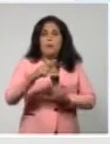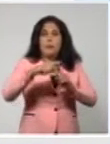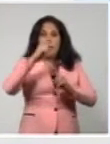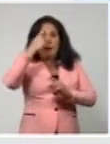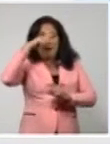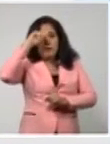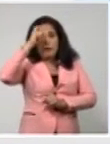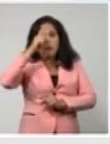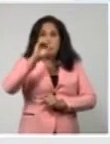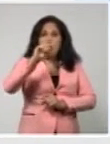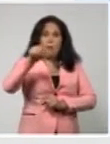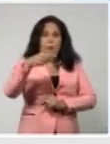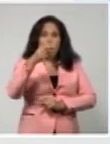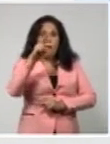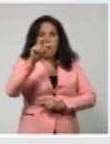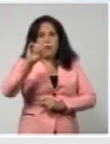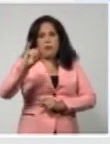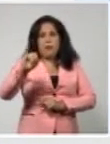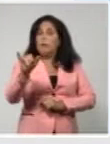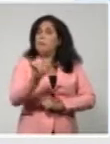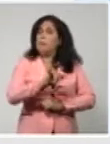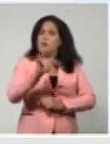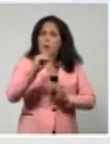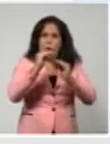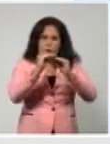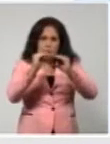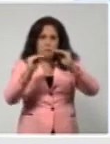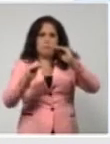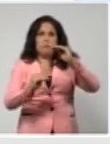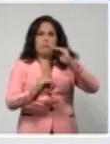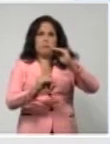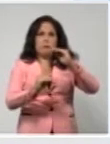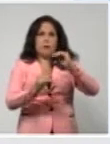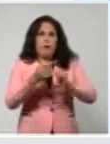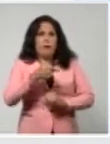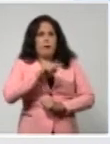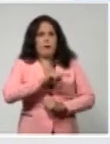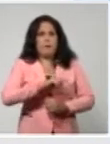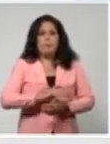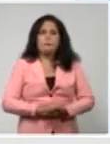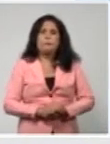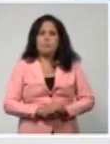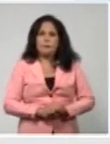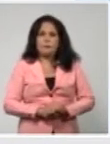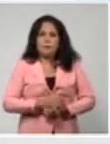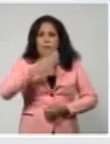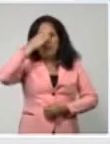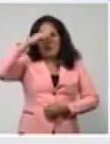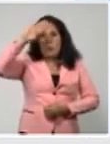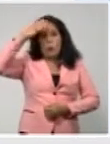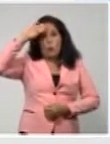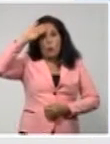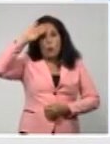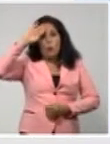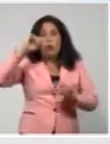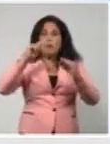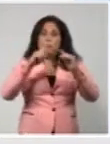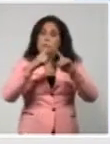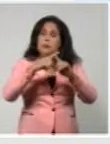with 3.14, a rate lower than yesterday's. Mayabeque follows with a rate